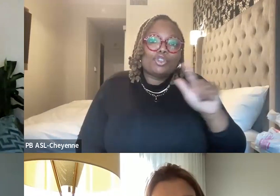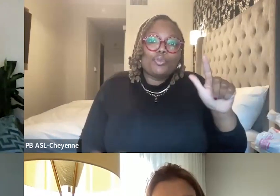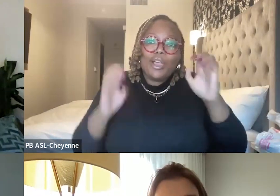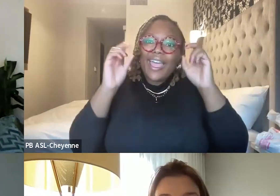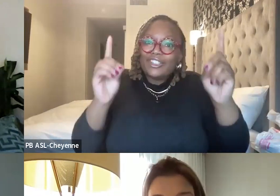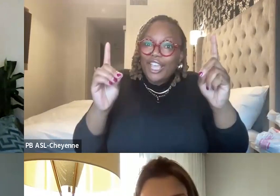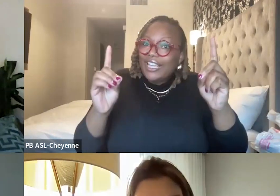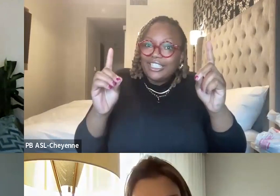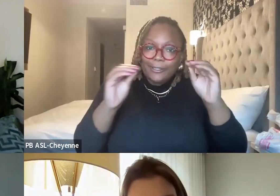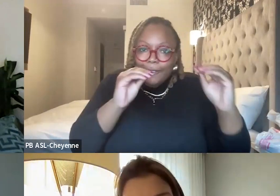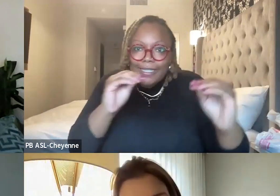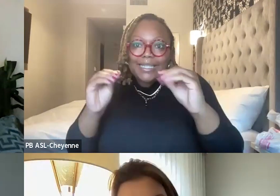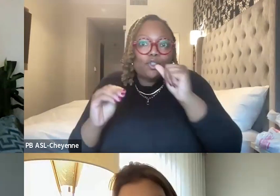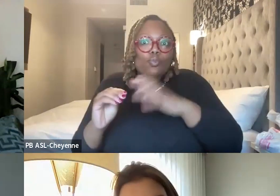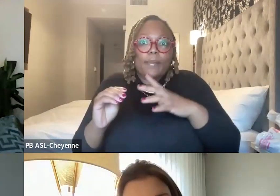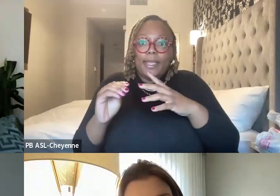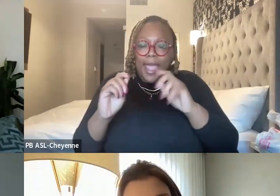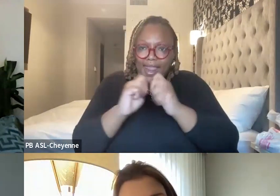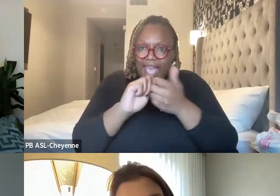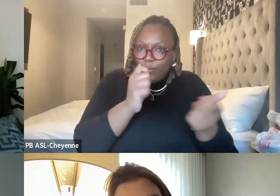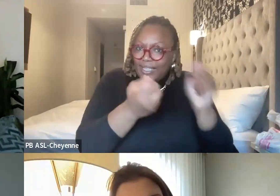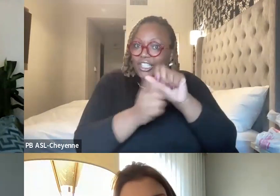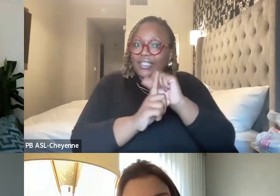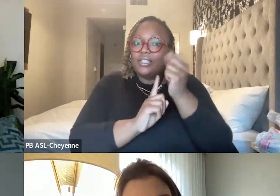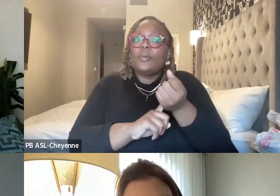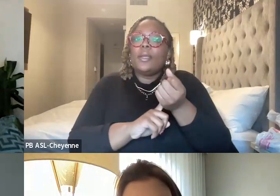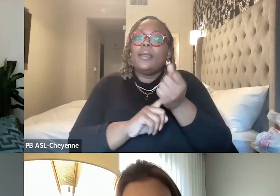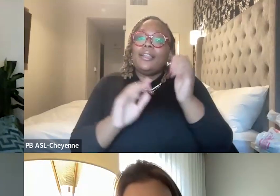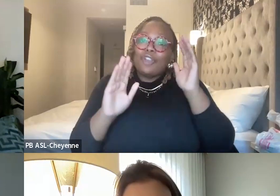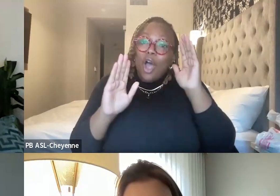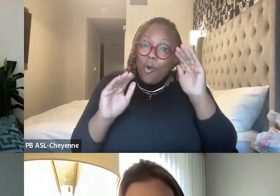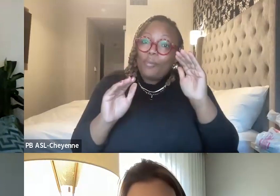So I really hope this film will be able to talk with women also in the US